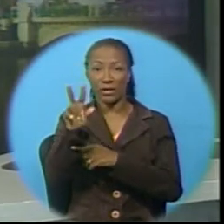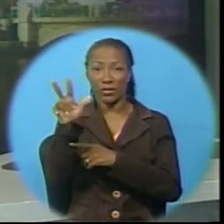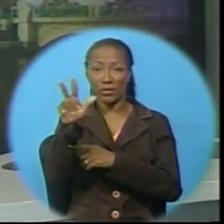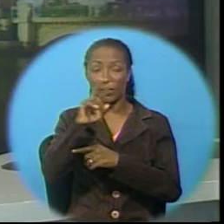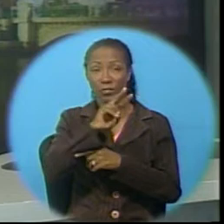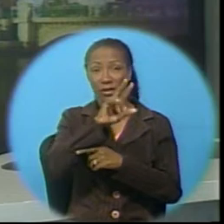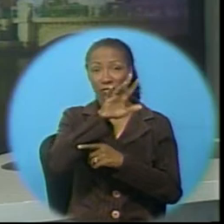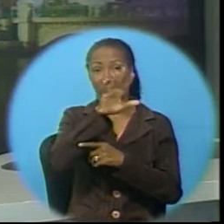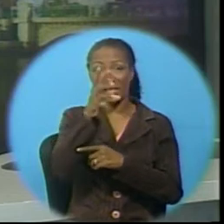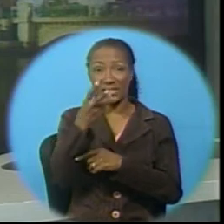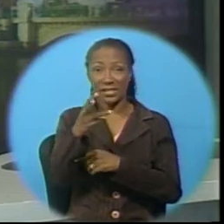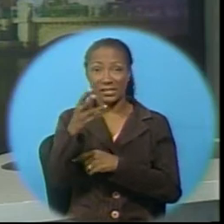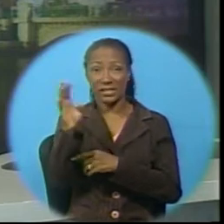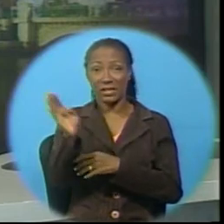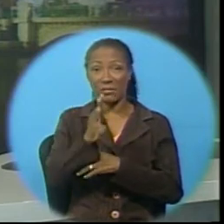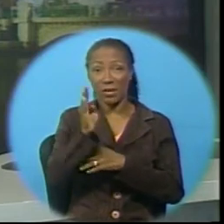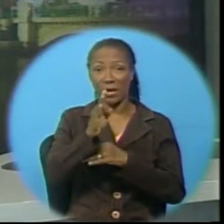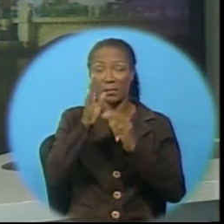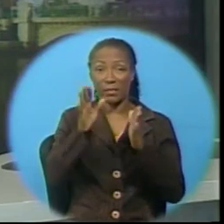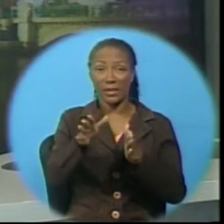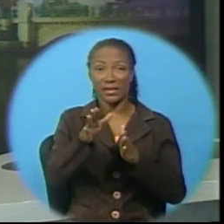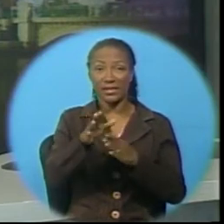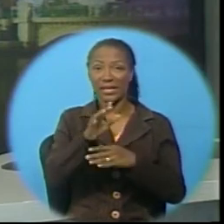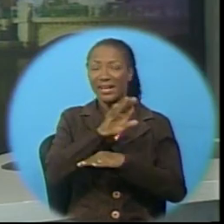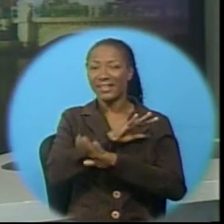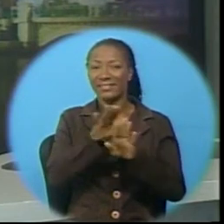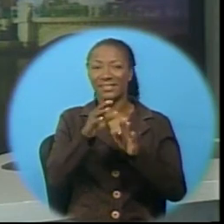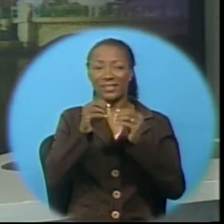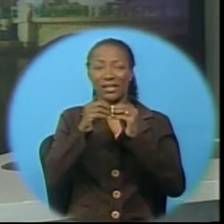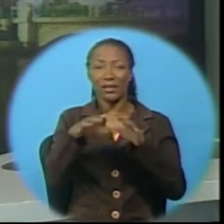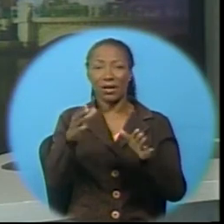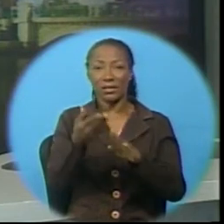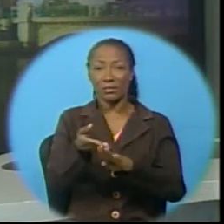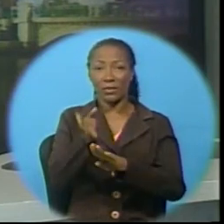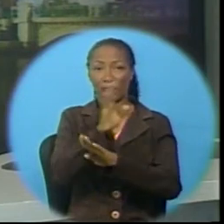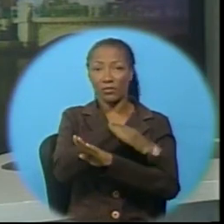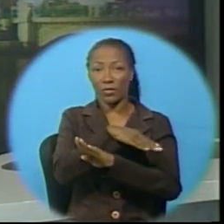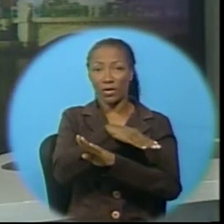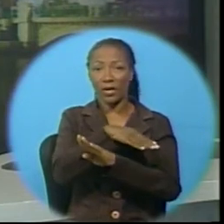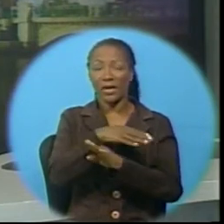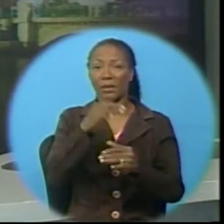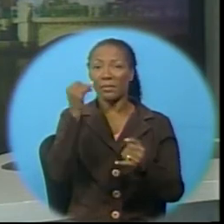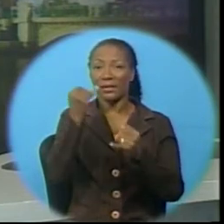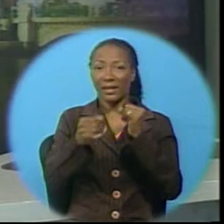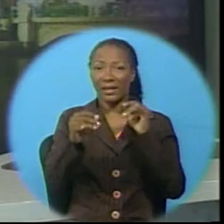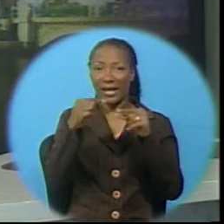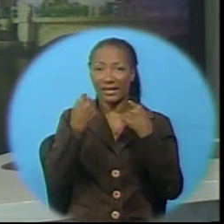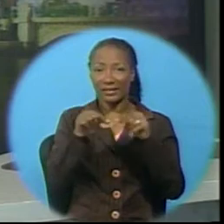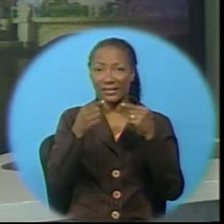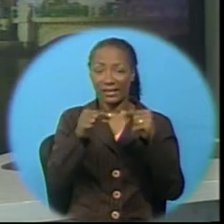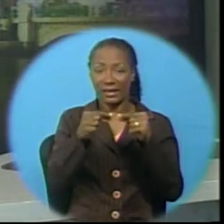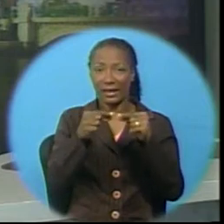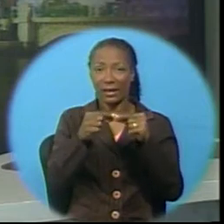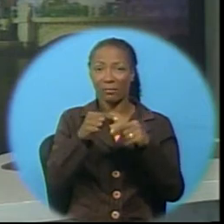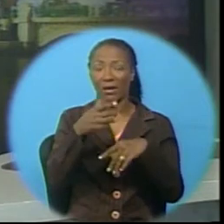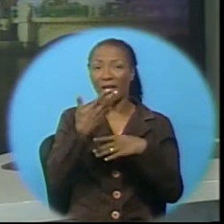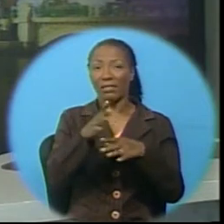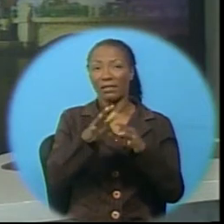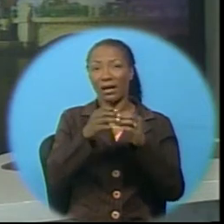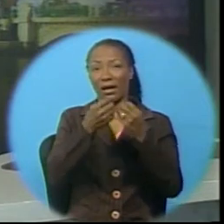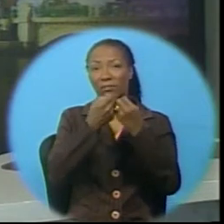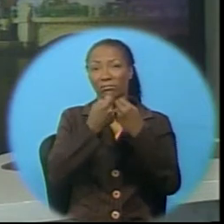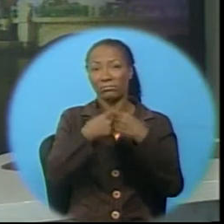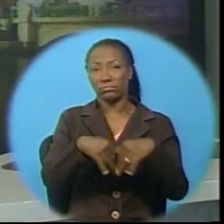The Bajans were undefeated prior to the finals, but suffered a major meltdown in the final. Haiti took 3rd place in the 4-team